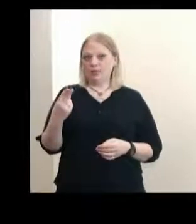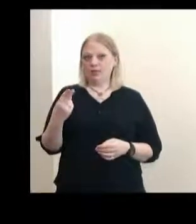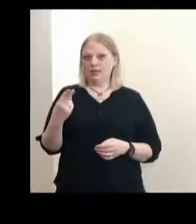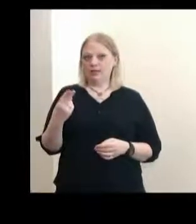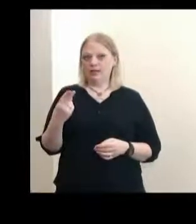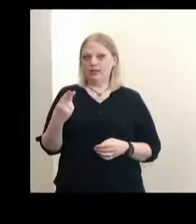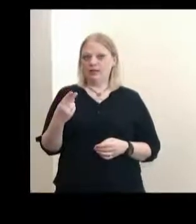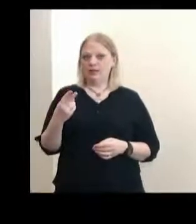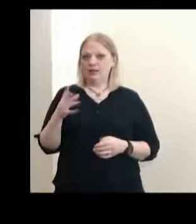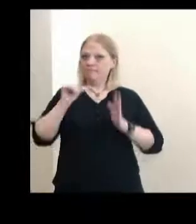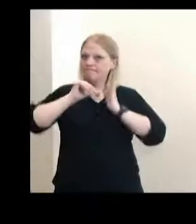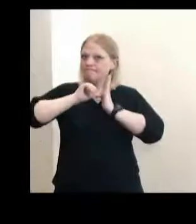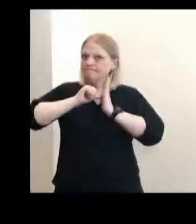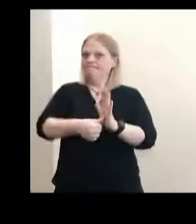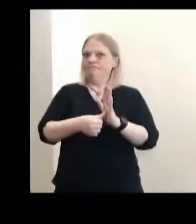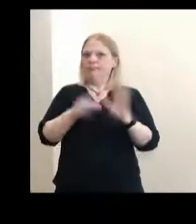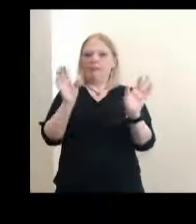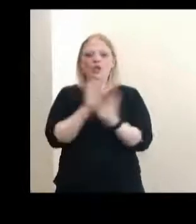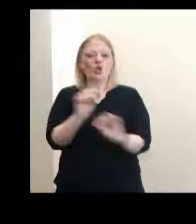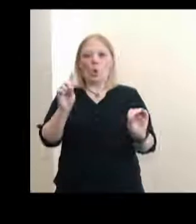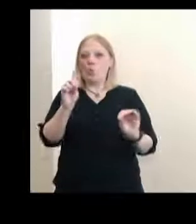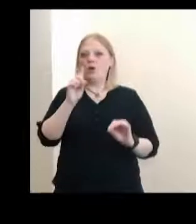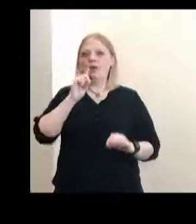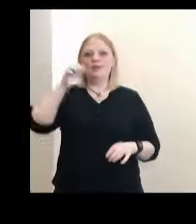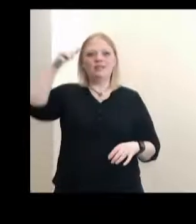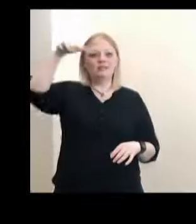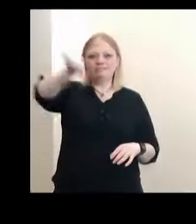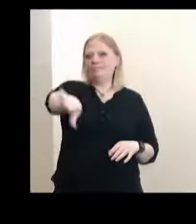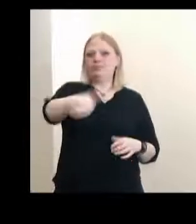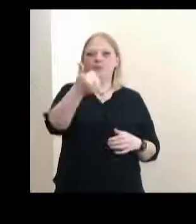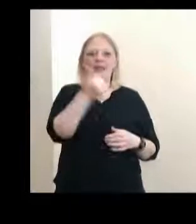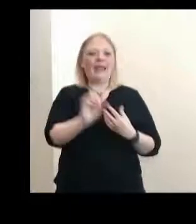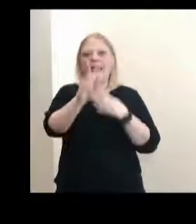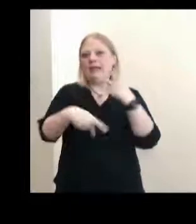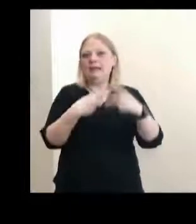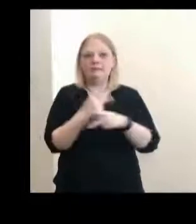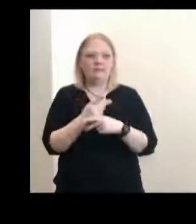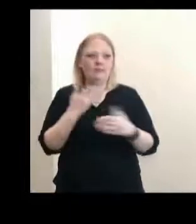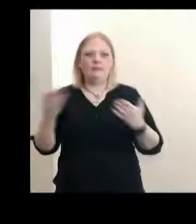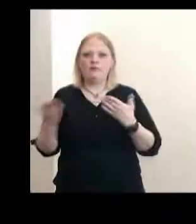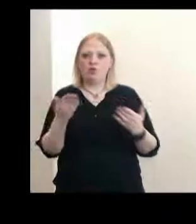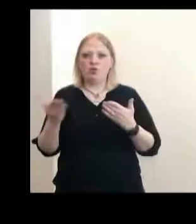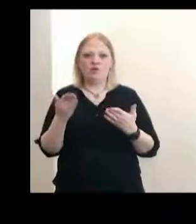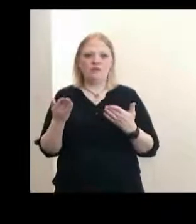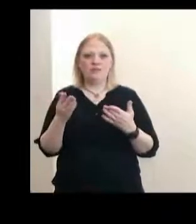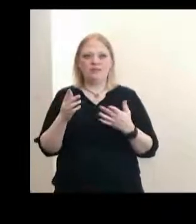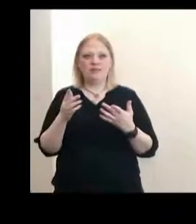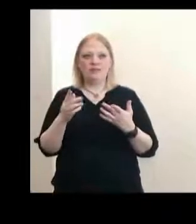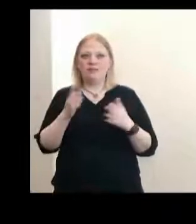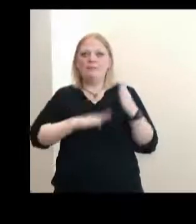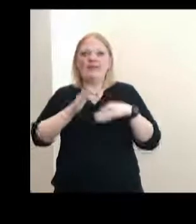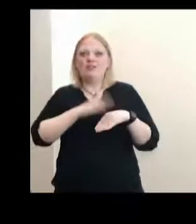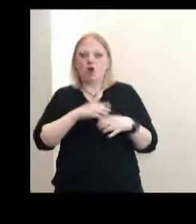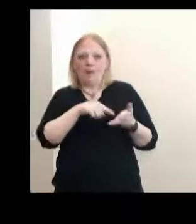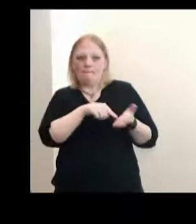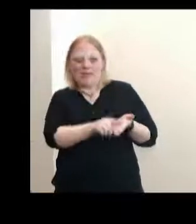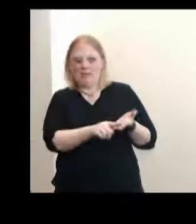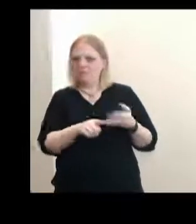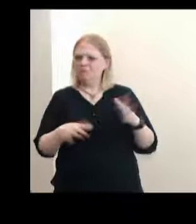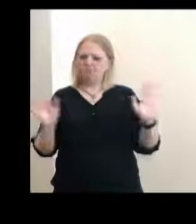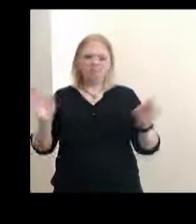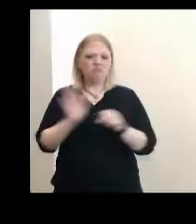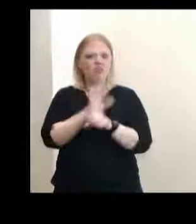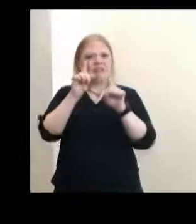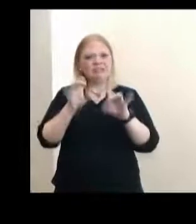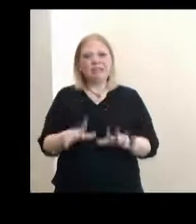I want to stress that no one is denied any type of services based on their ability to pay. We will provide full testing,